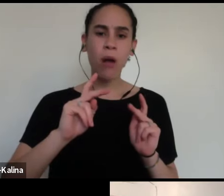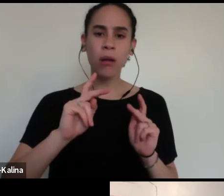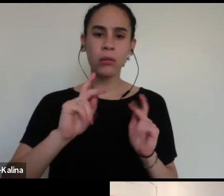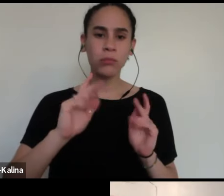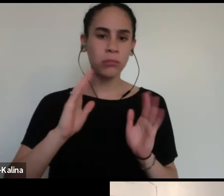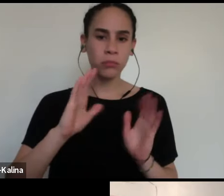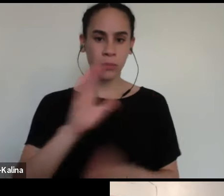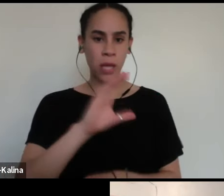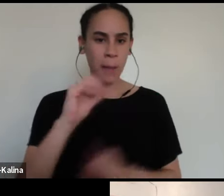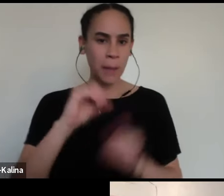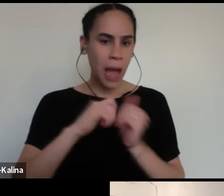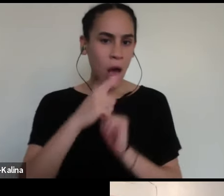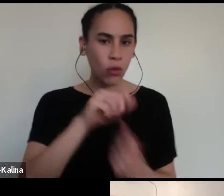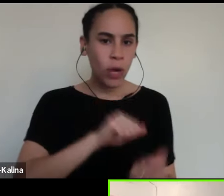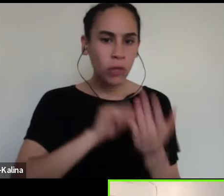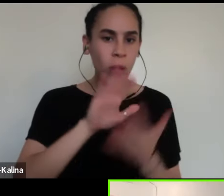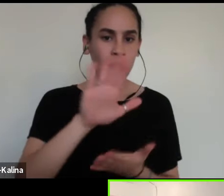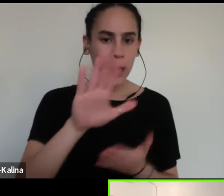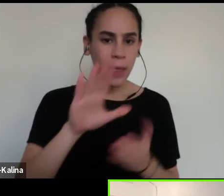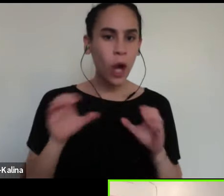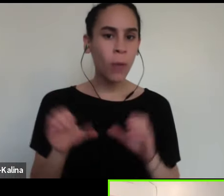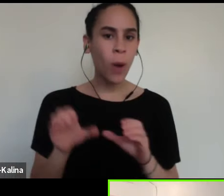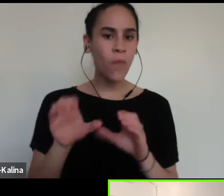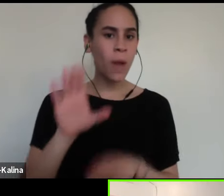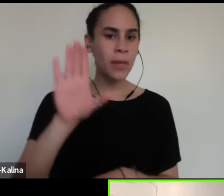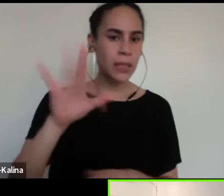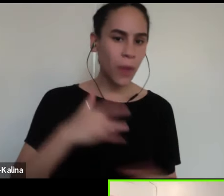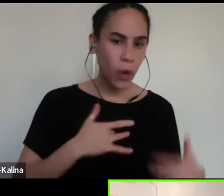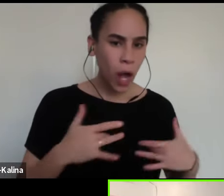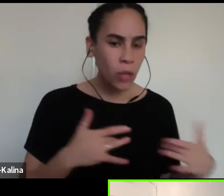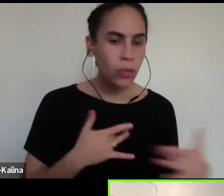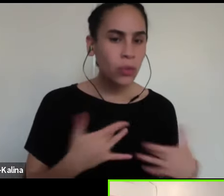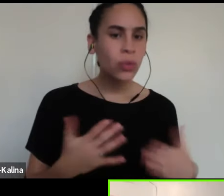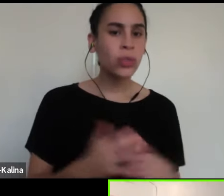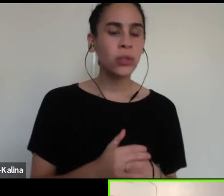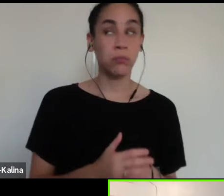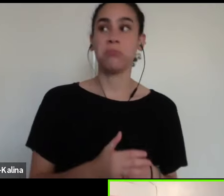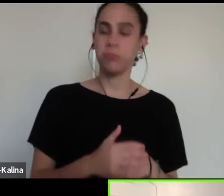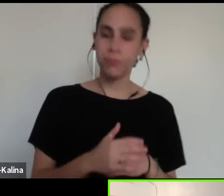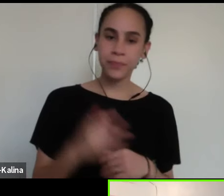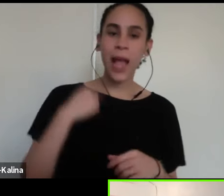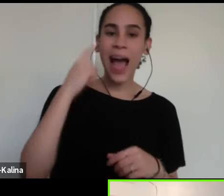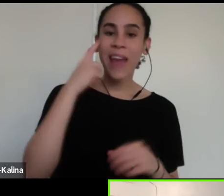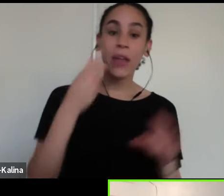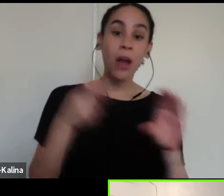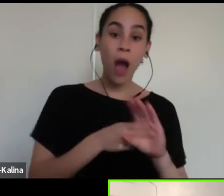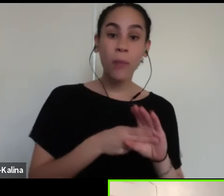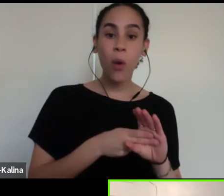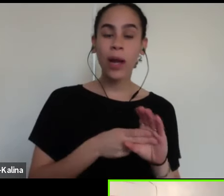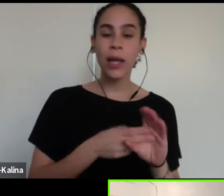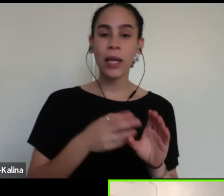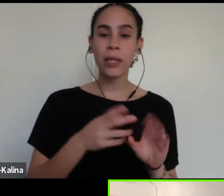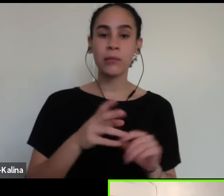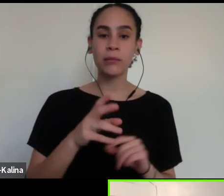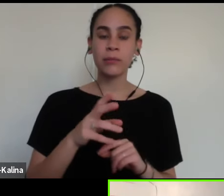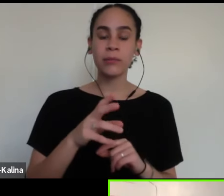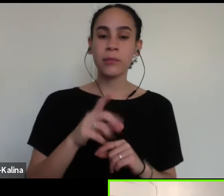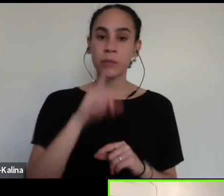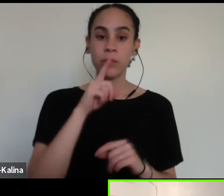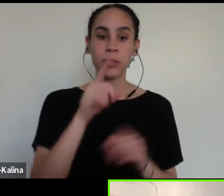concerns? Yeah, well, I think onboarding is actually a really important piece